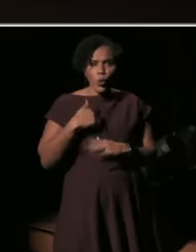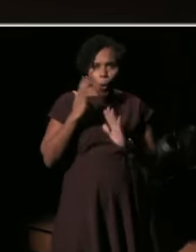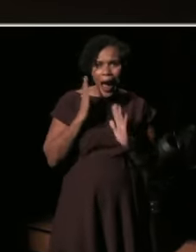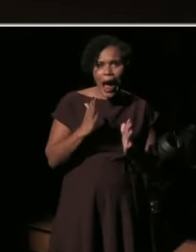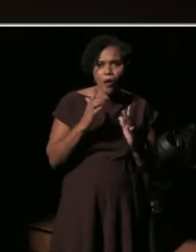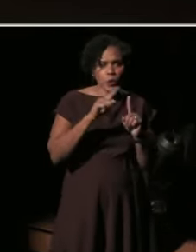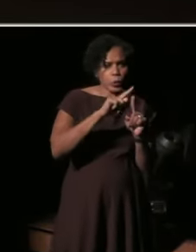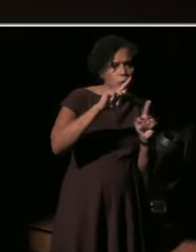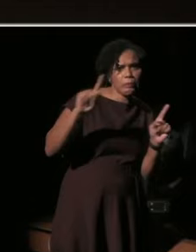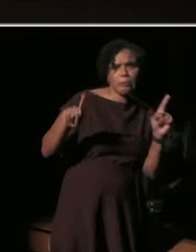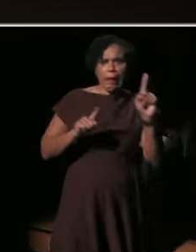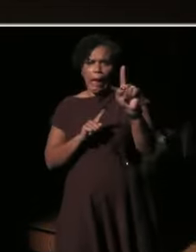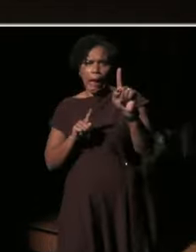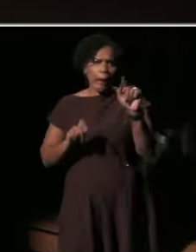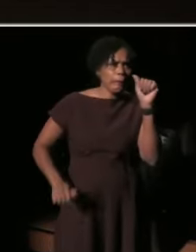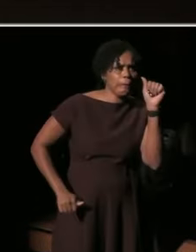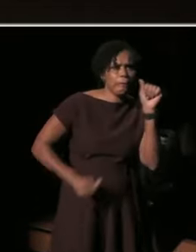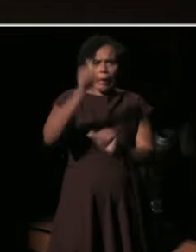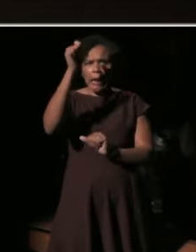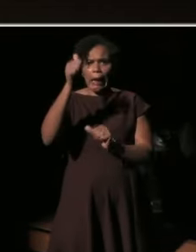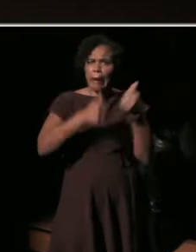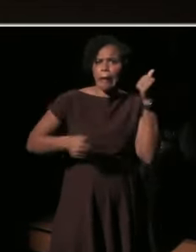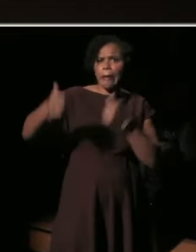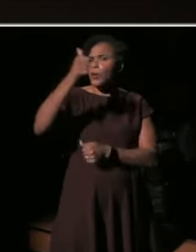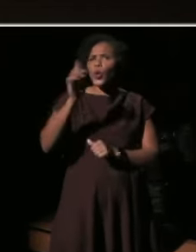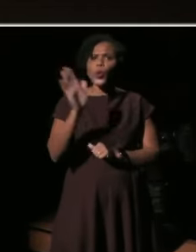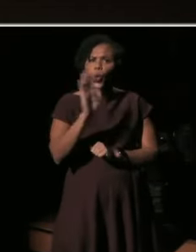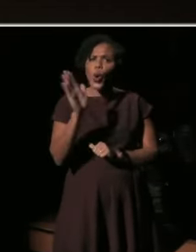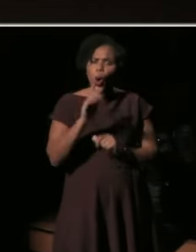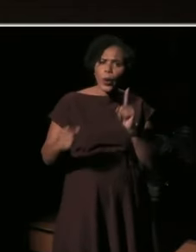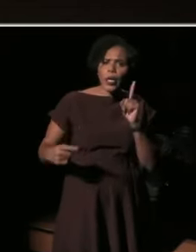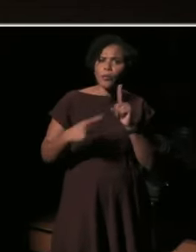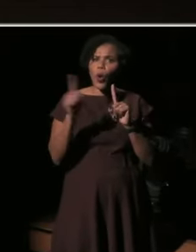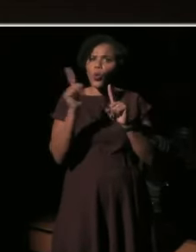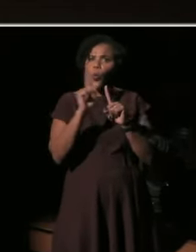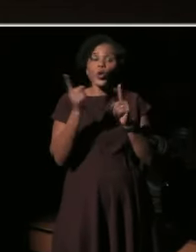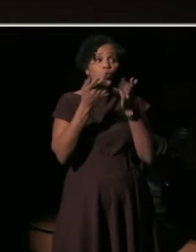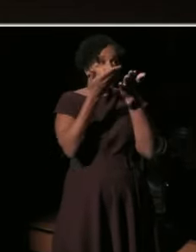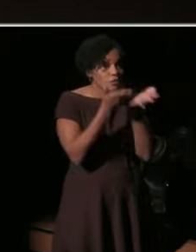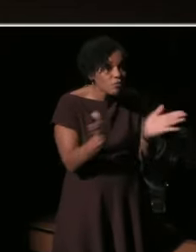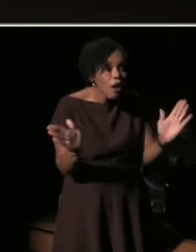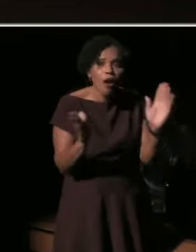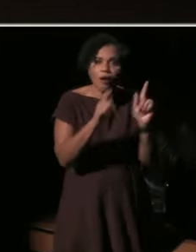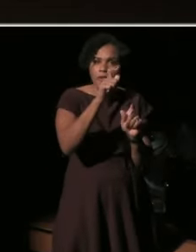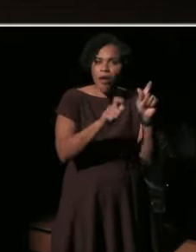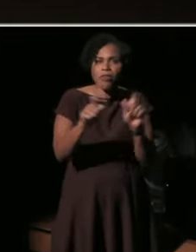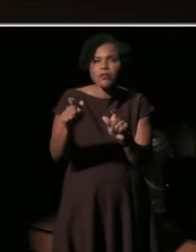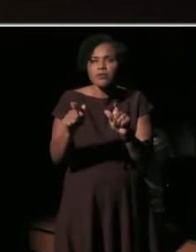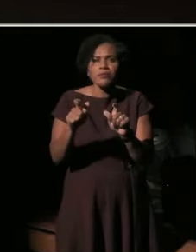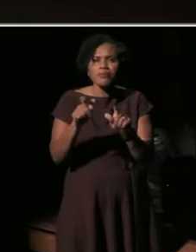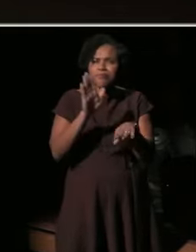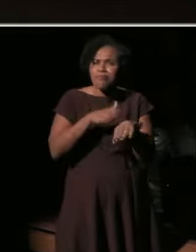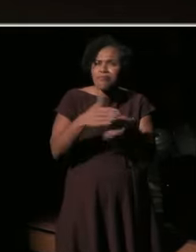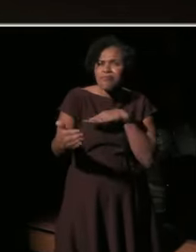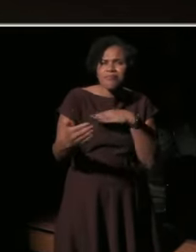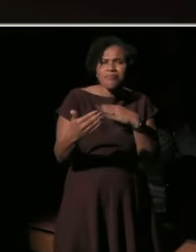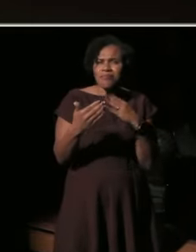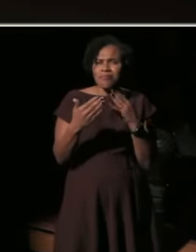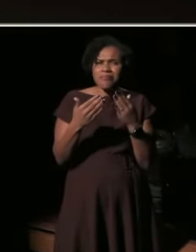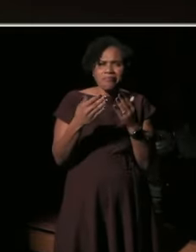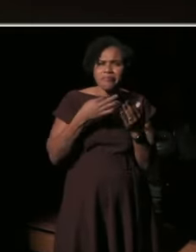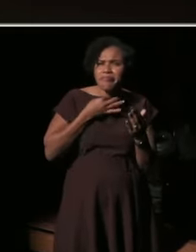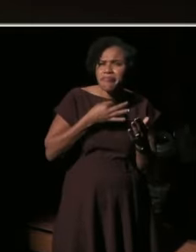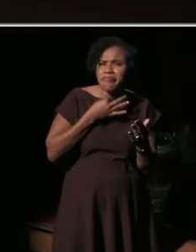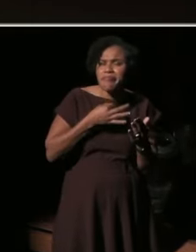whatever cost, but the urge to serve all others at whatever cost. From truly humble beginnings in